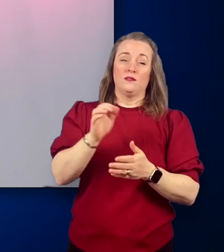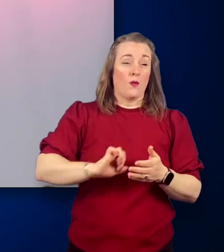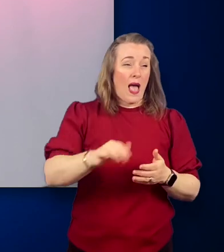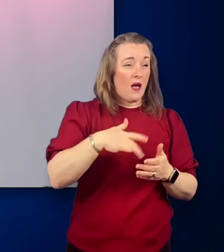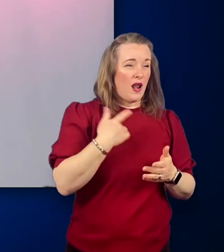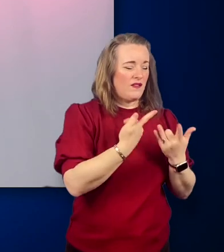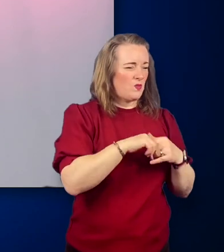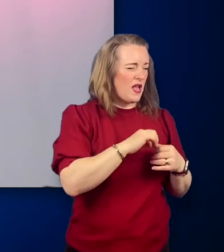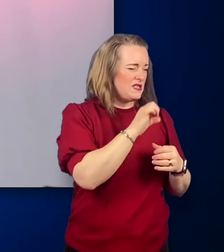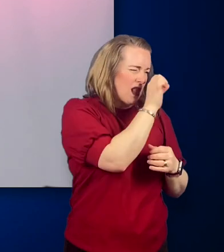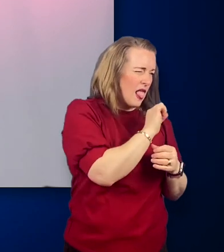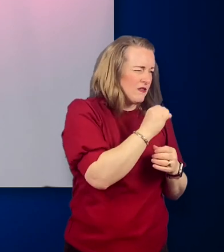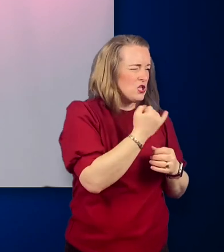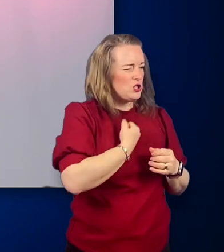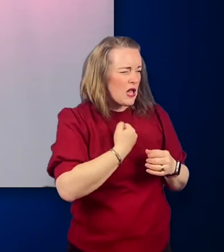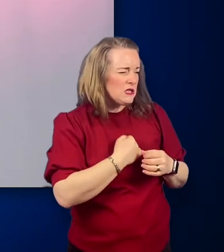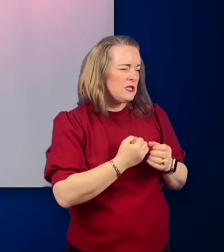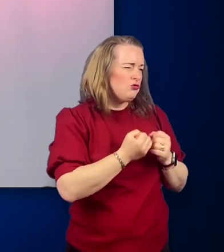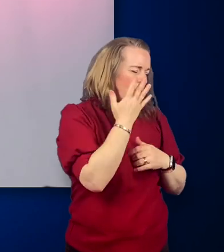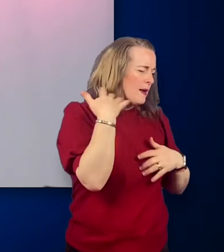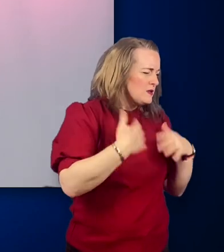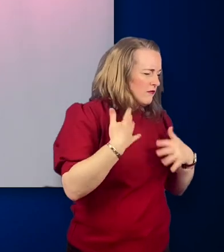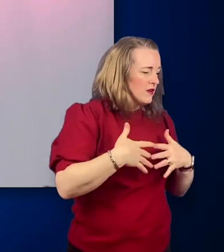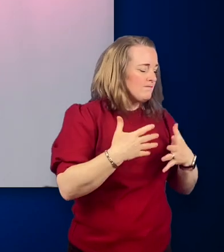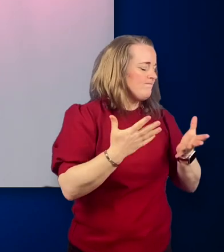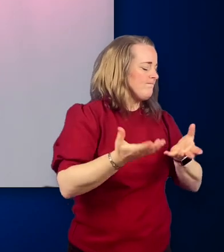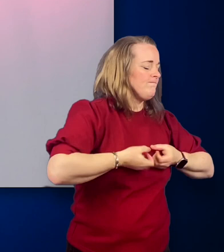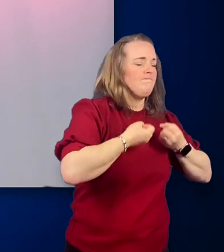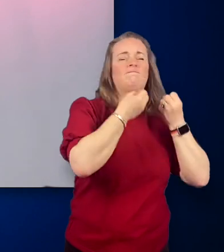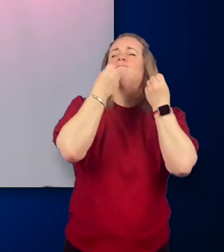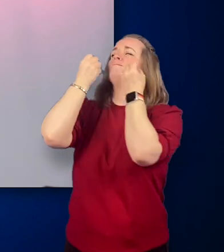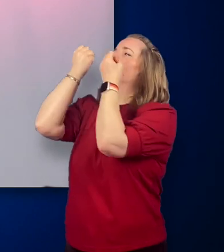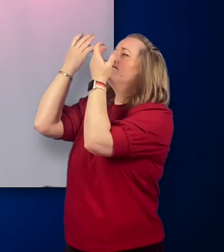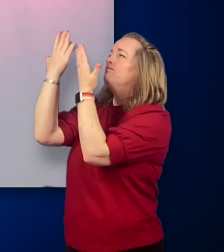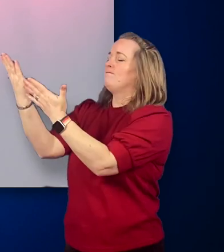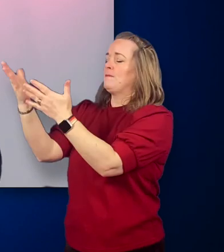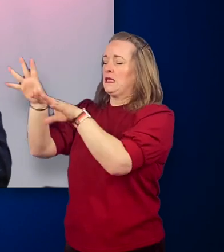guilt, suffering, and shame, coming up to a new life